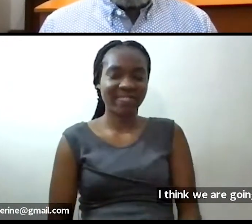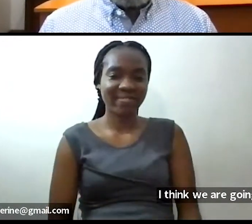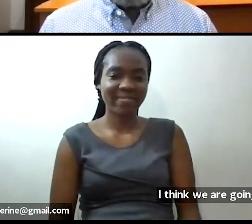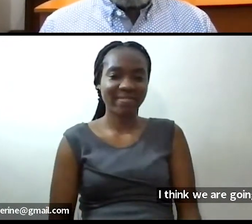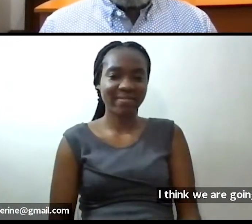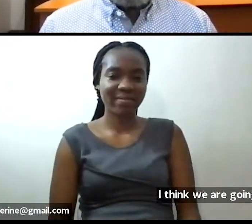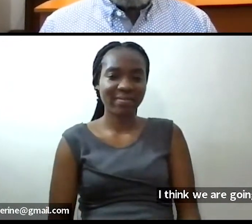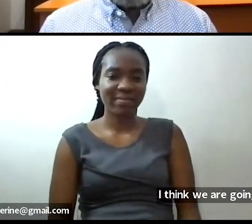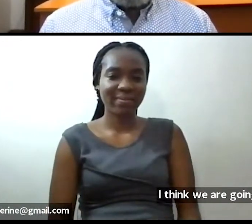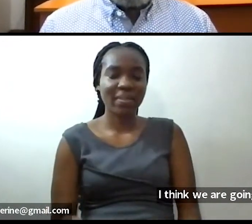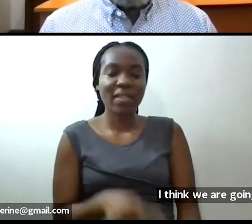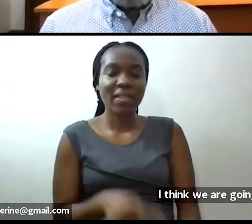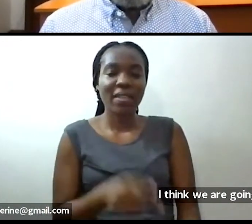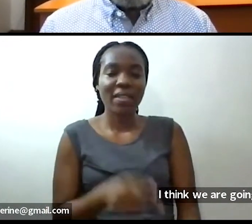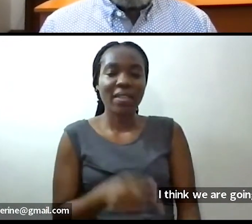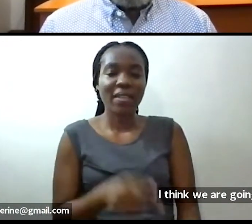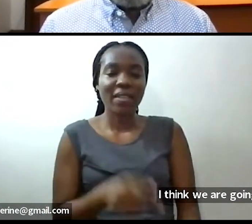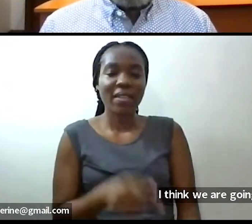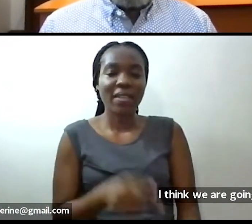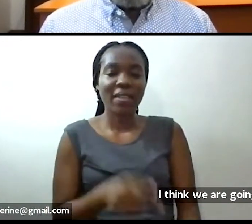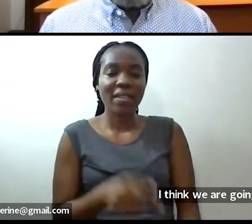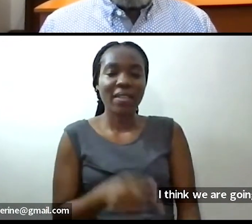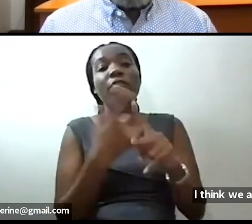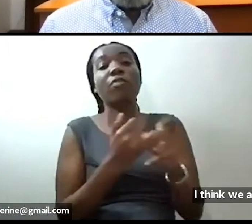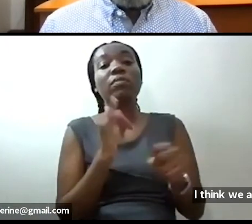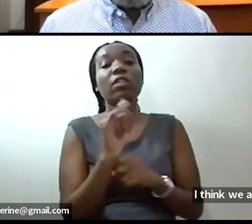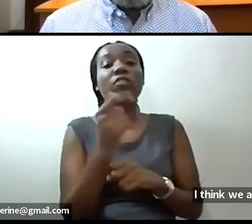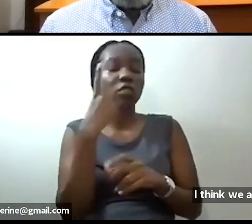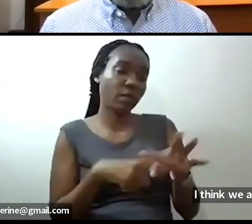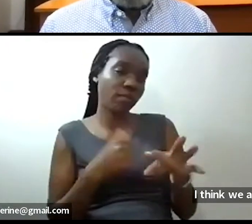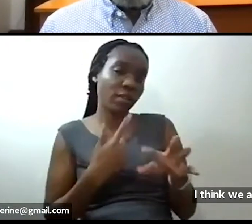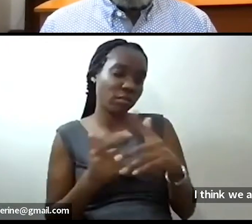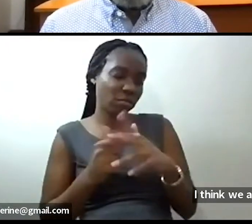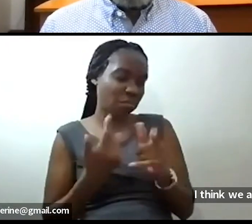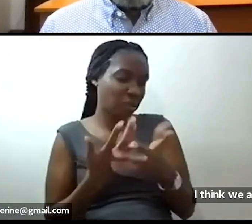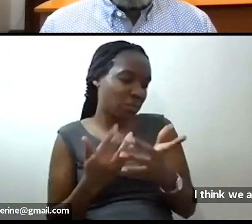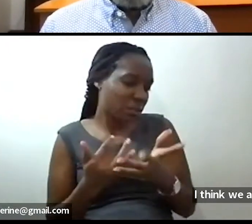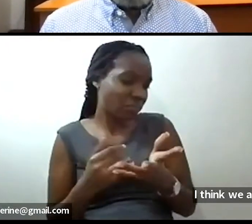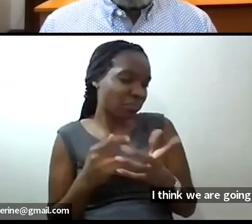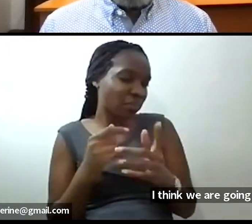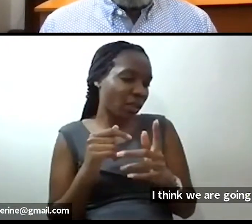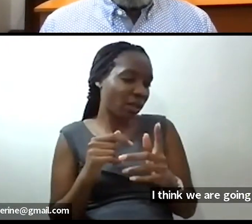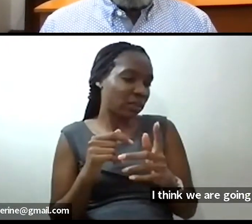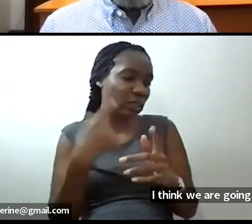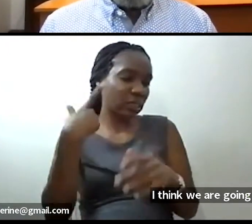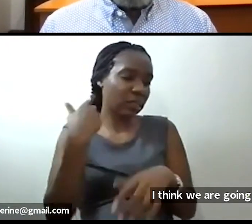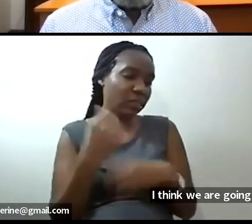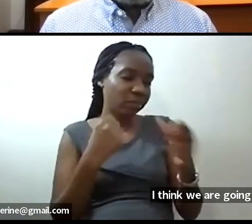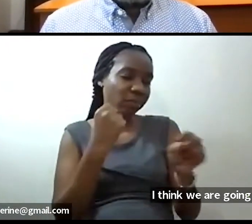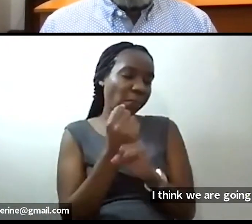I think we are going to pick something probably for the beginning of the year where we can also dig deeper on just another